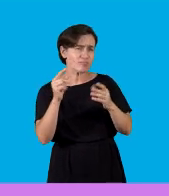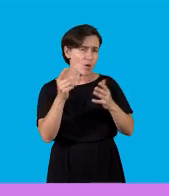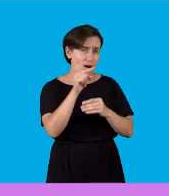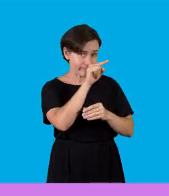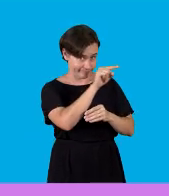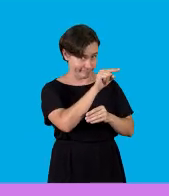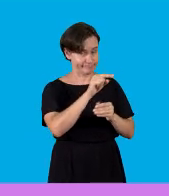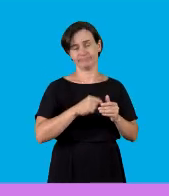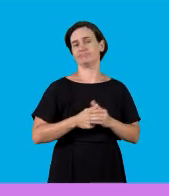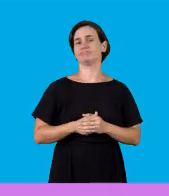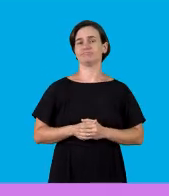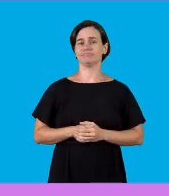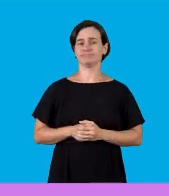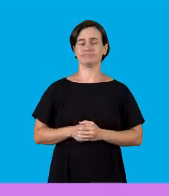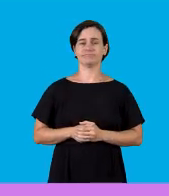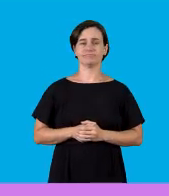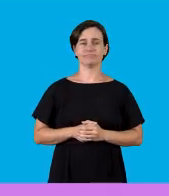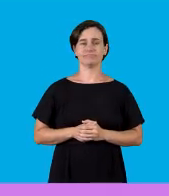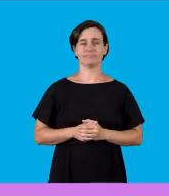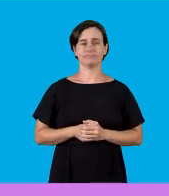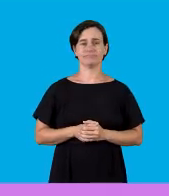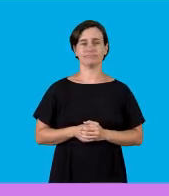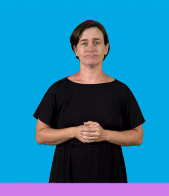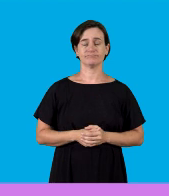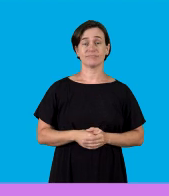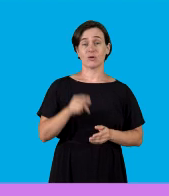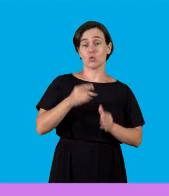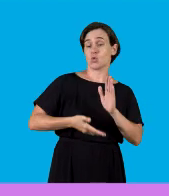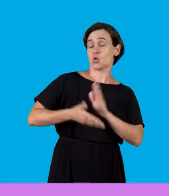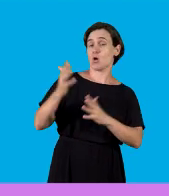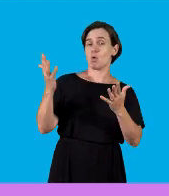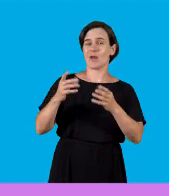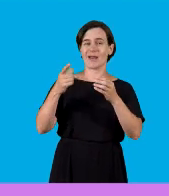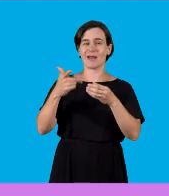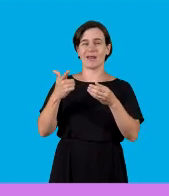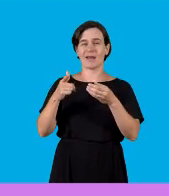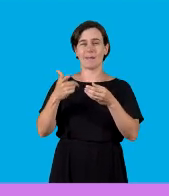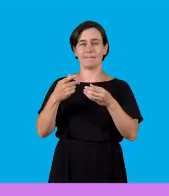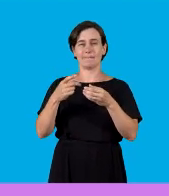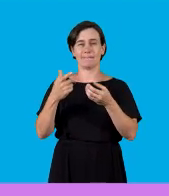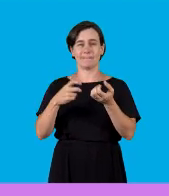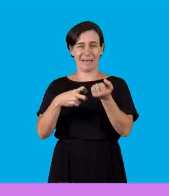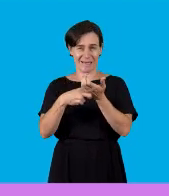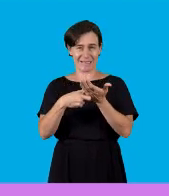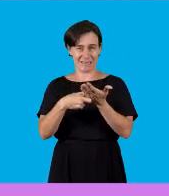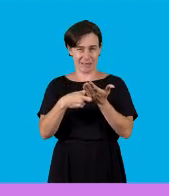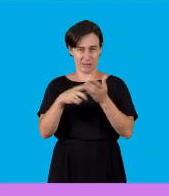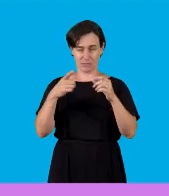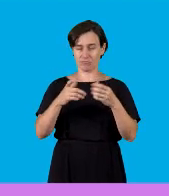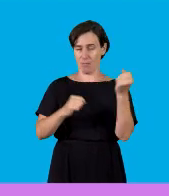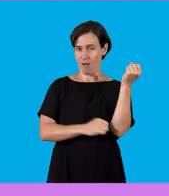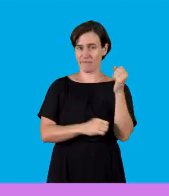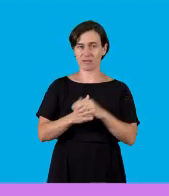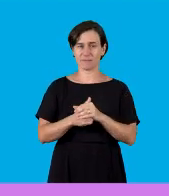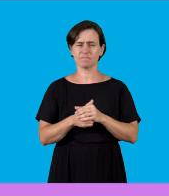need to locate it. Here is our gate 8. You're from there. Then you went to the ticket office. So you wouldn't know which sign represents the ticket